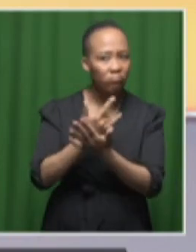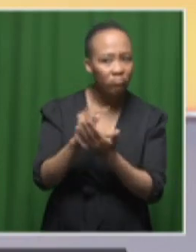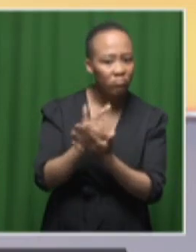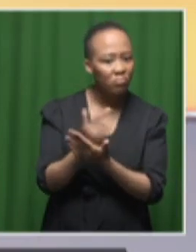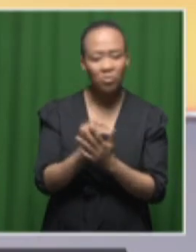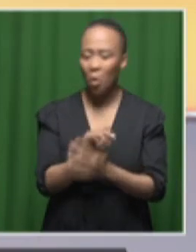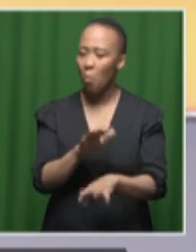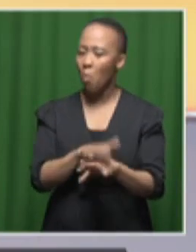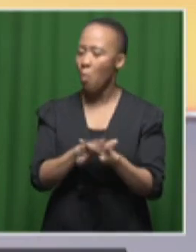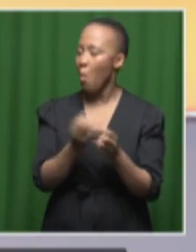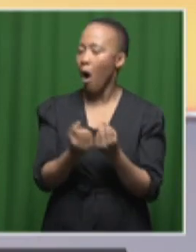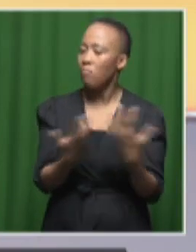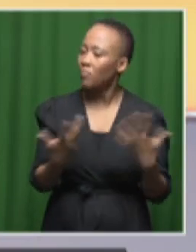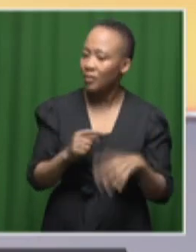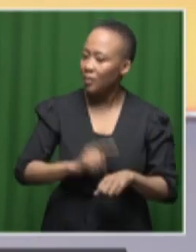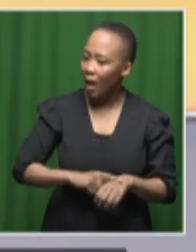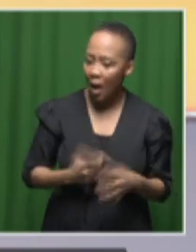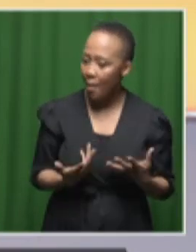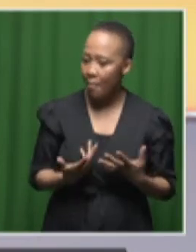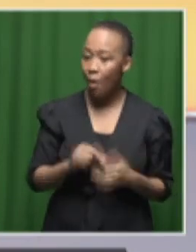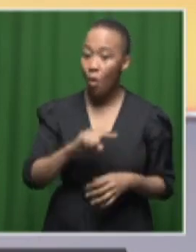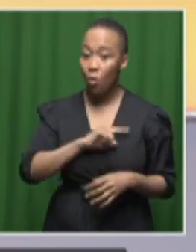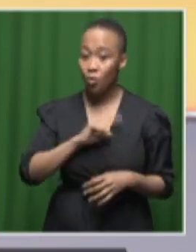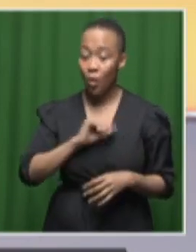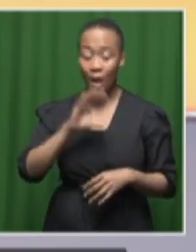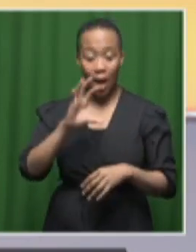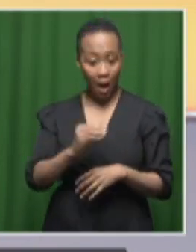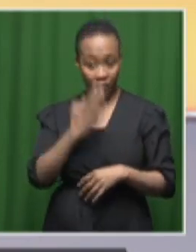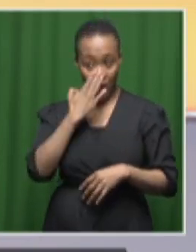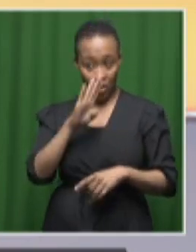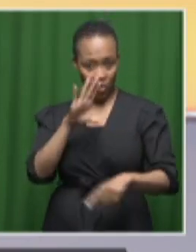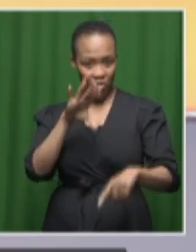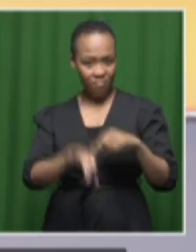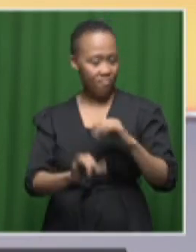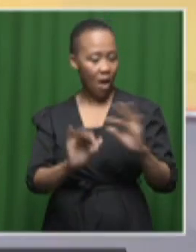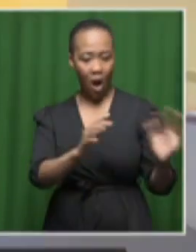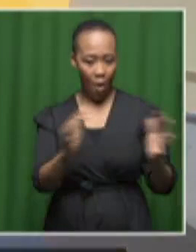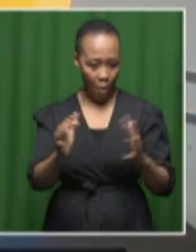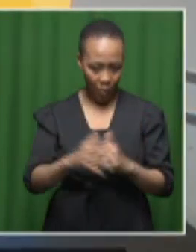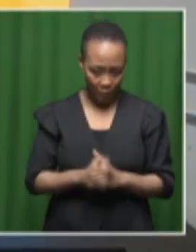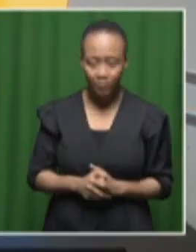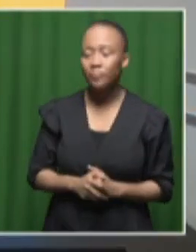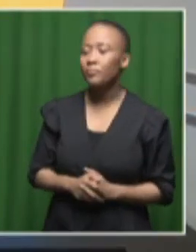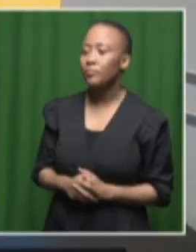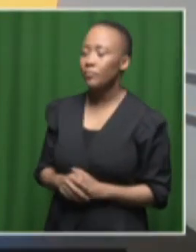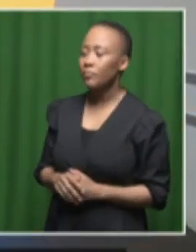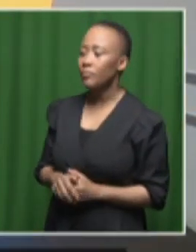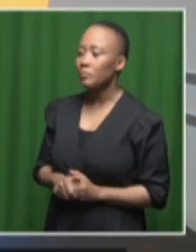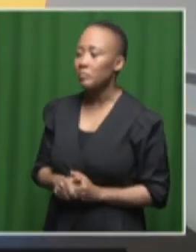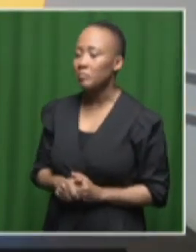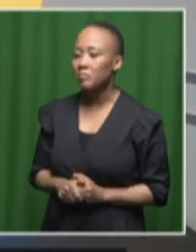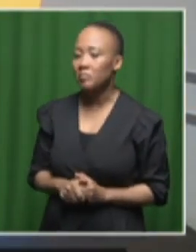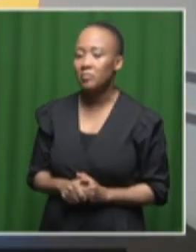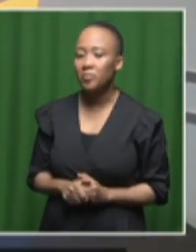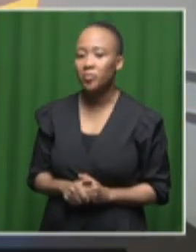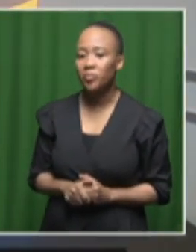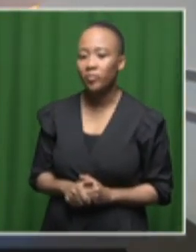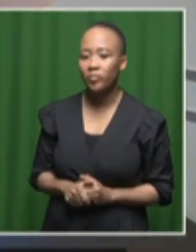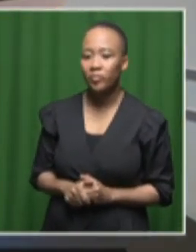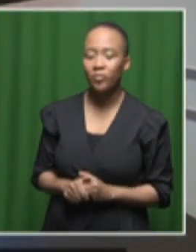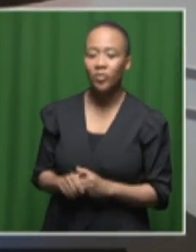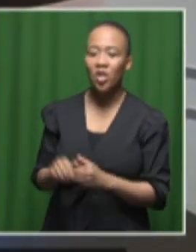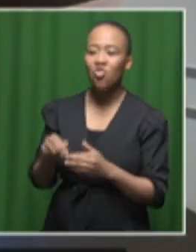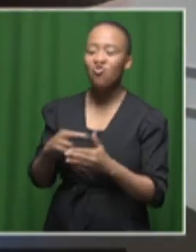which are about perceptions and attitudes. How accurate, and I know that's difficult, are these, results